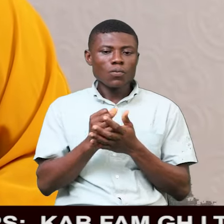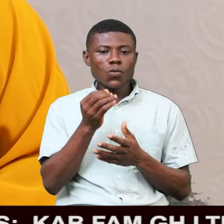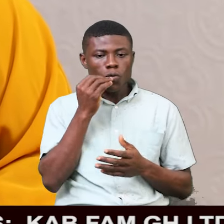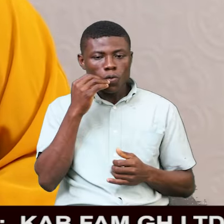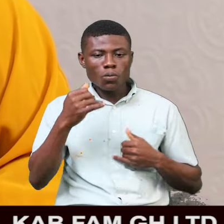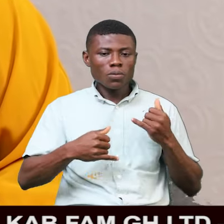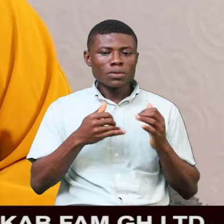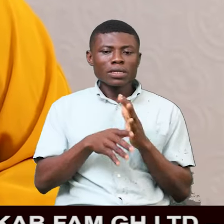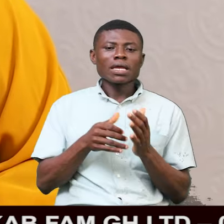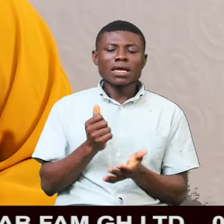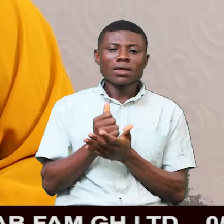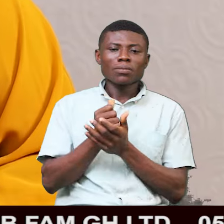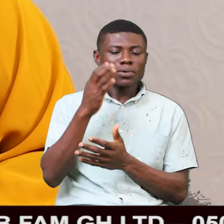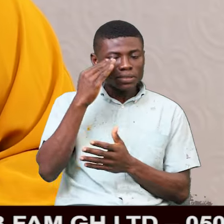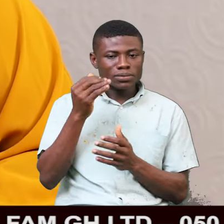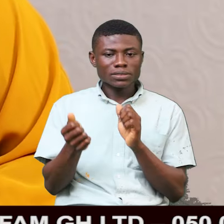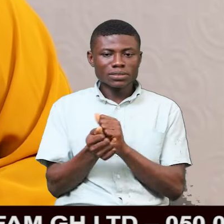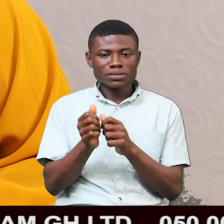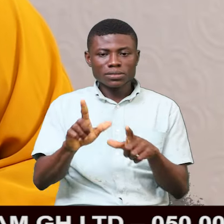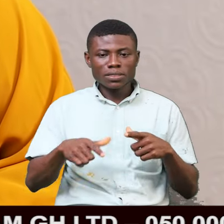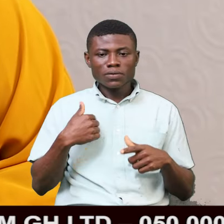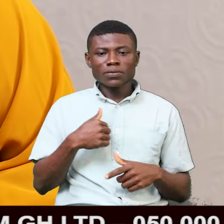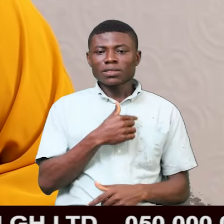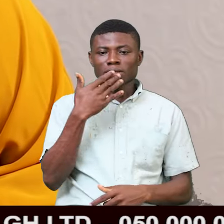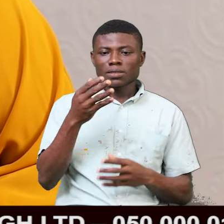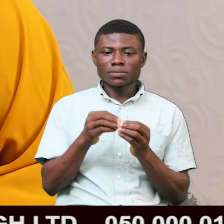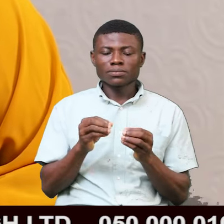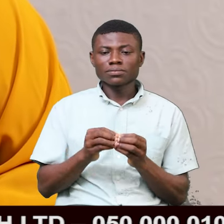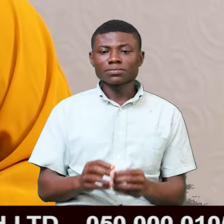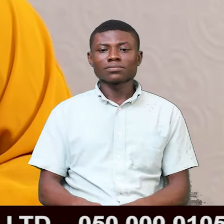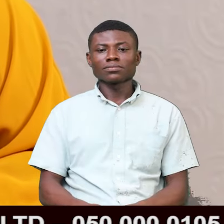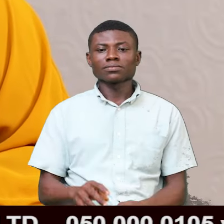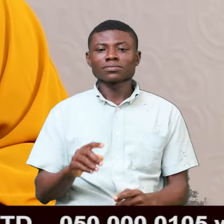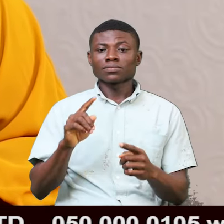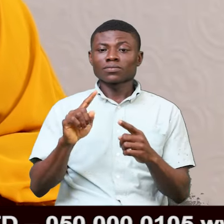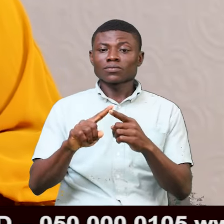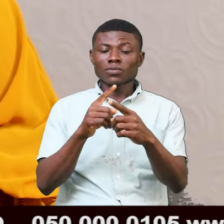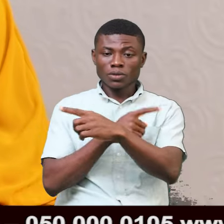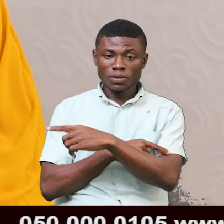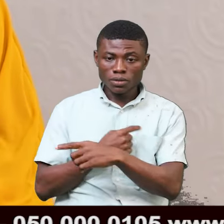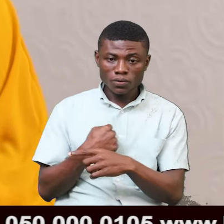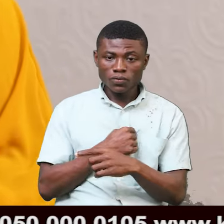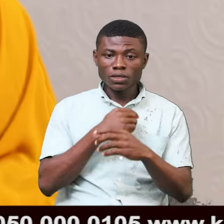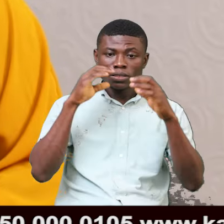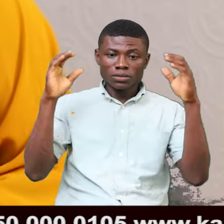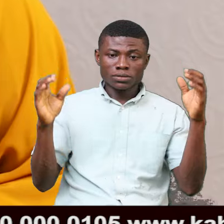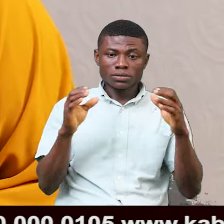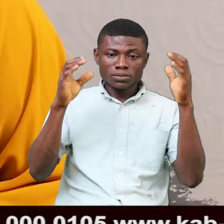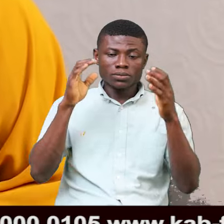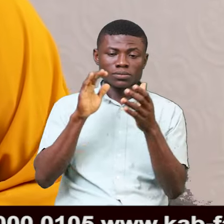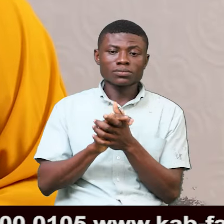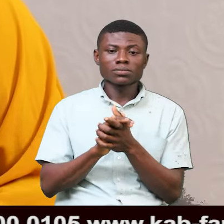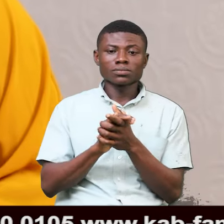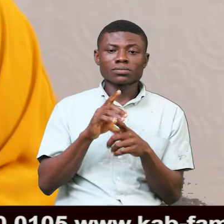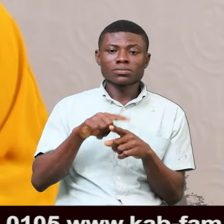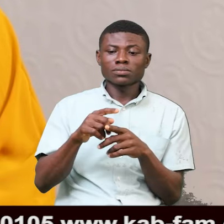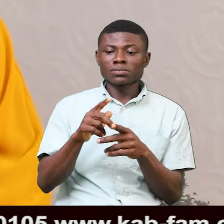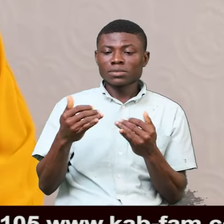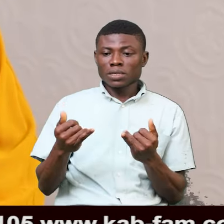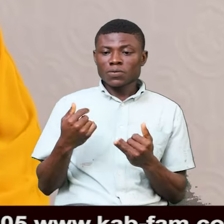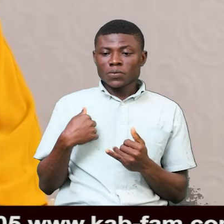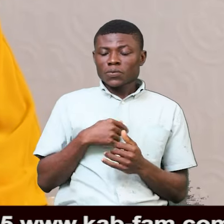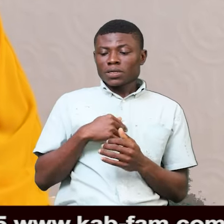dia bro de bemu hun huano na ye dia ba yadasi pam. Enne celebration of marriages. Baby